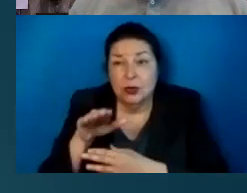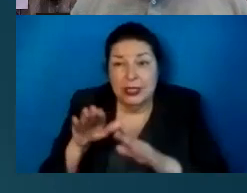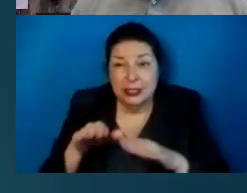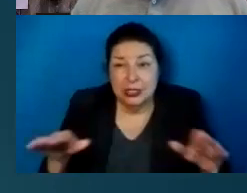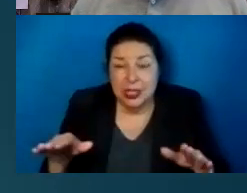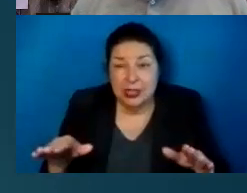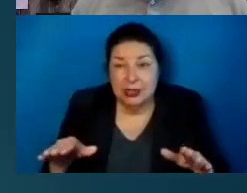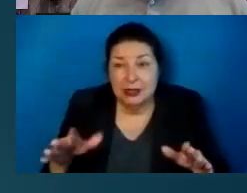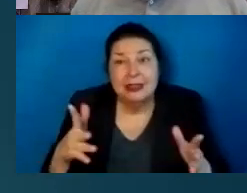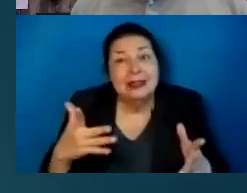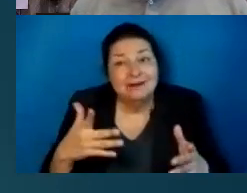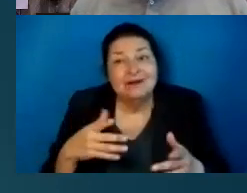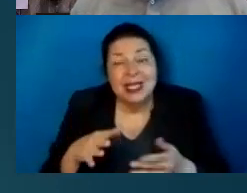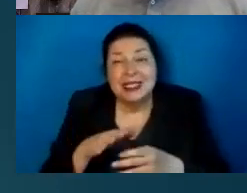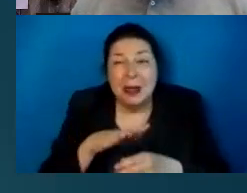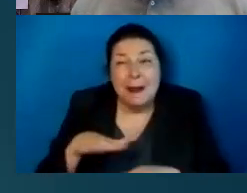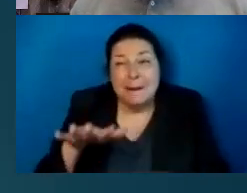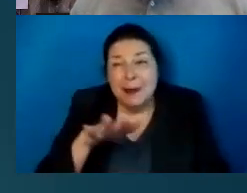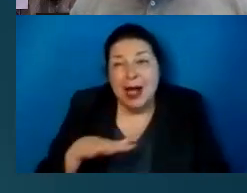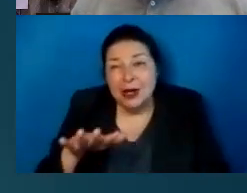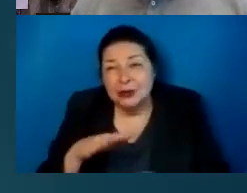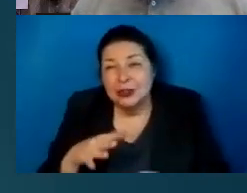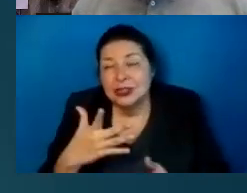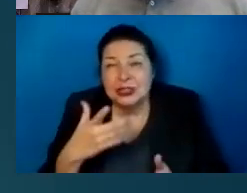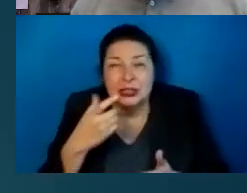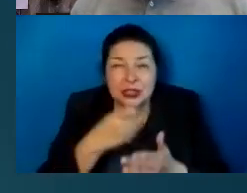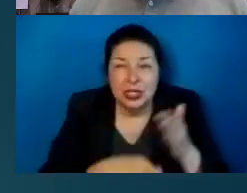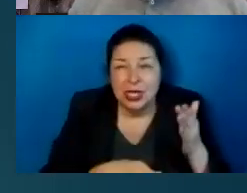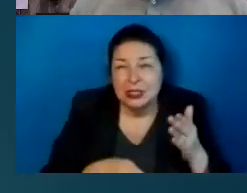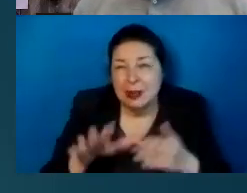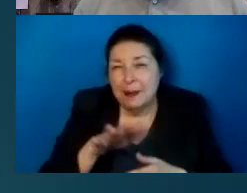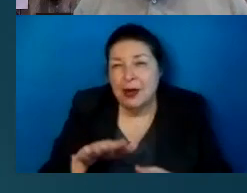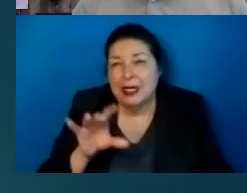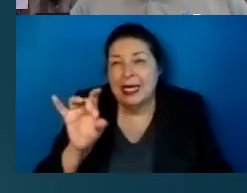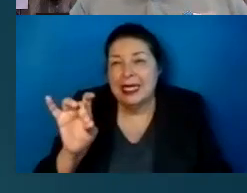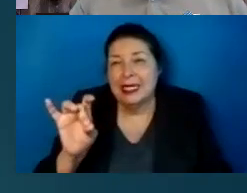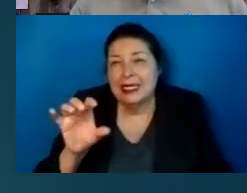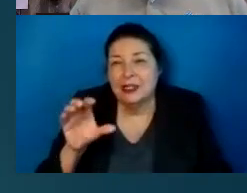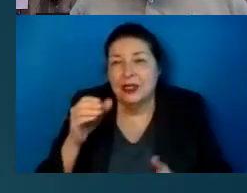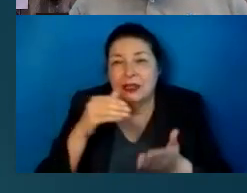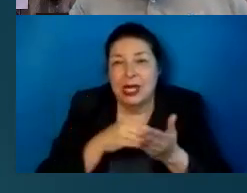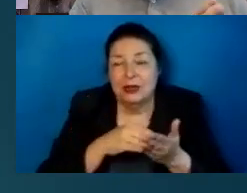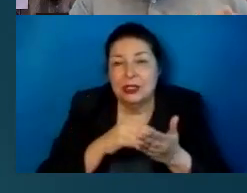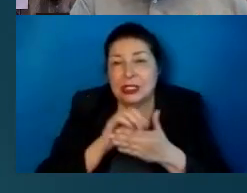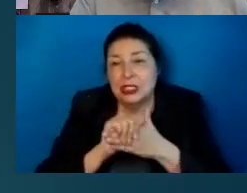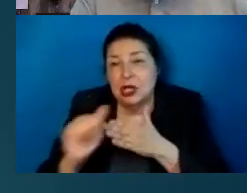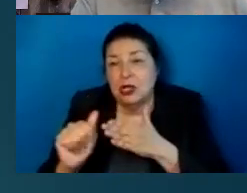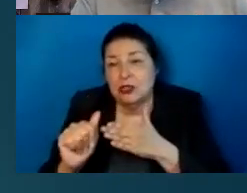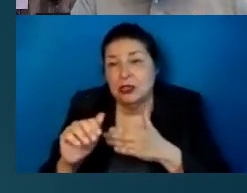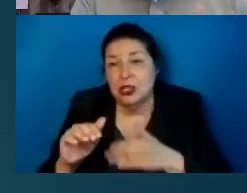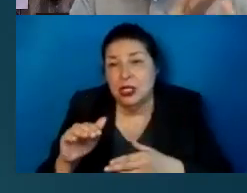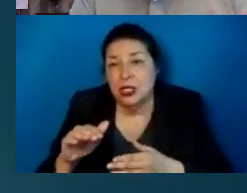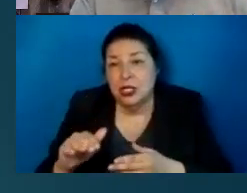estimates have said that it costs approximately $800,000 to raise a child